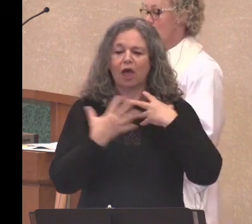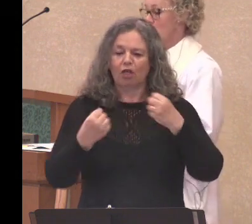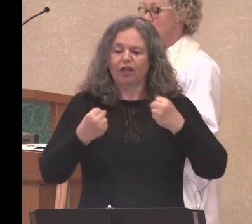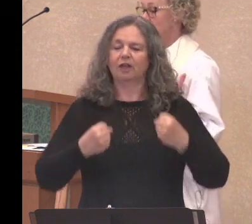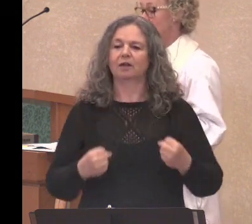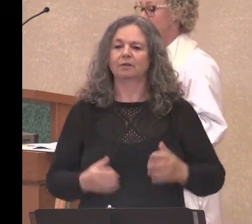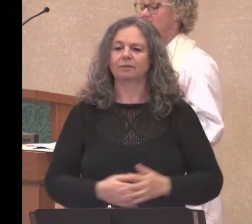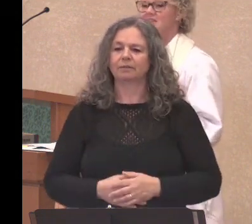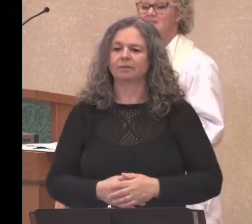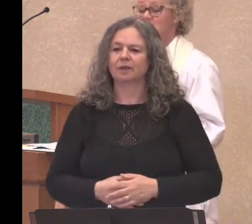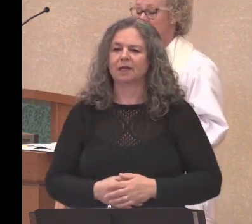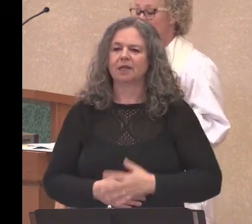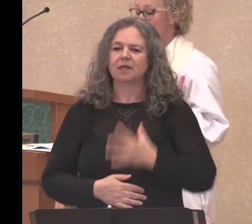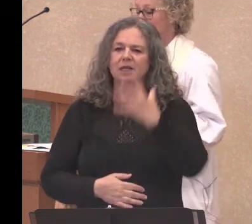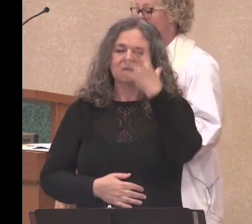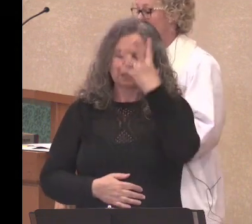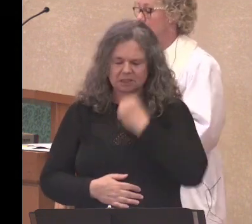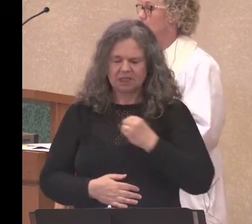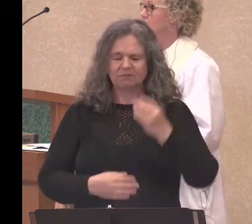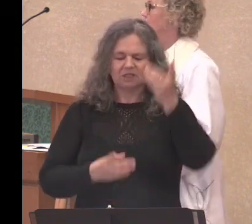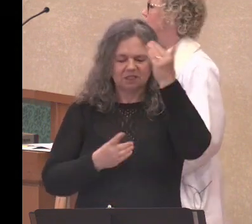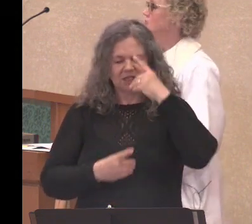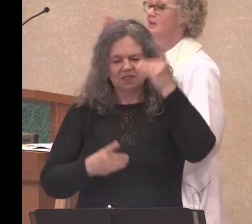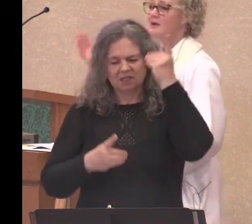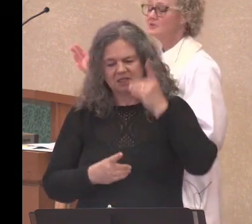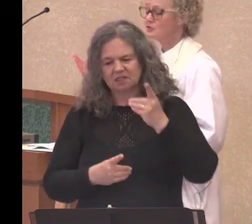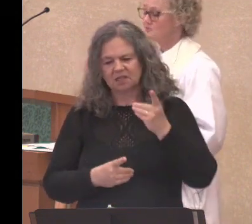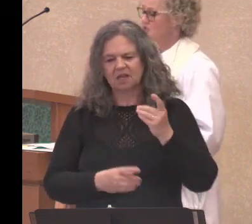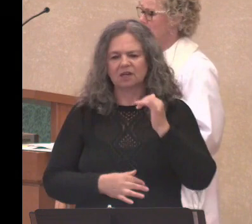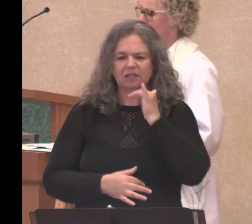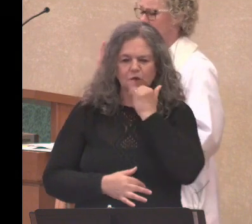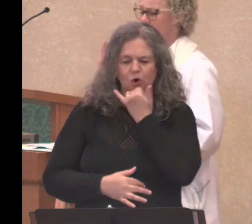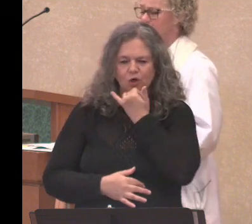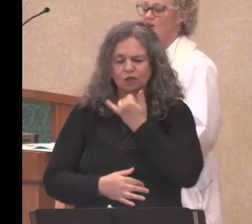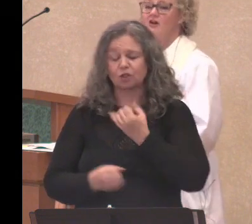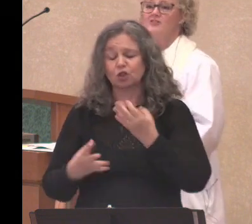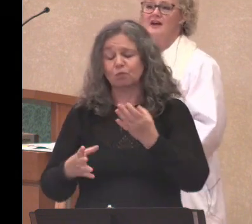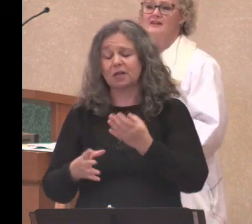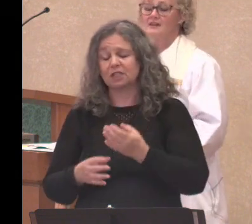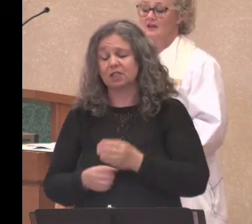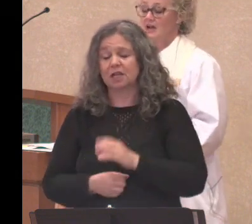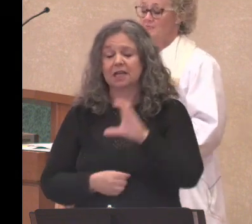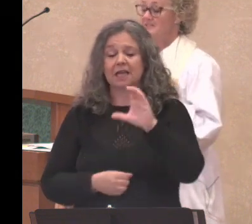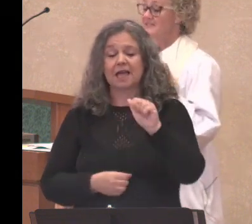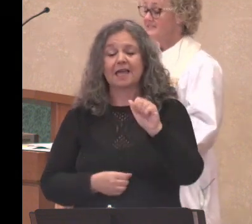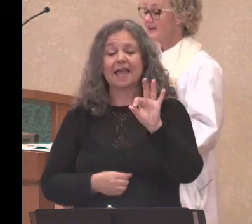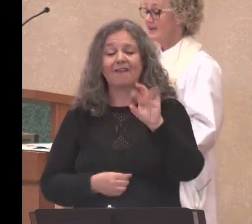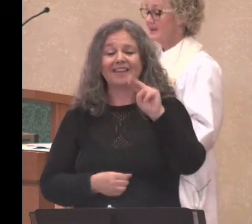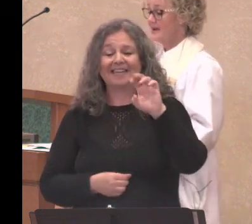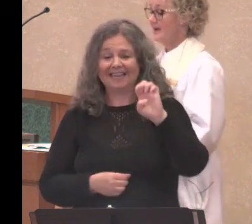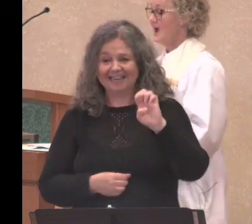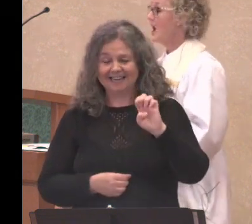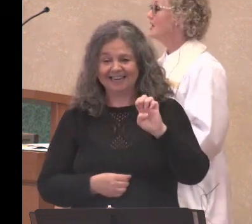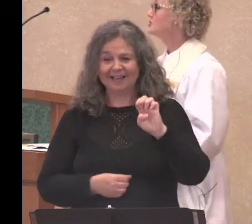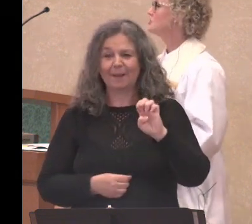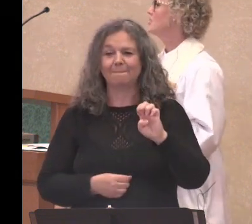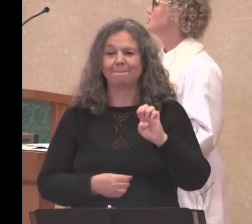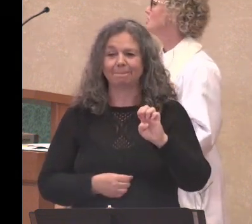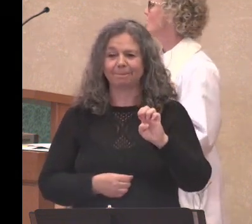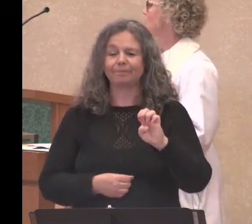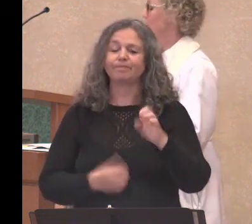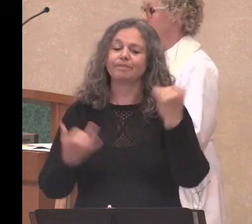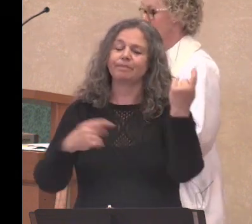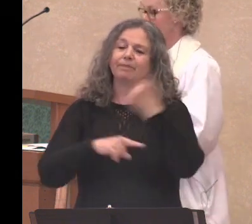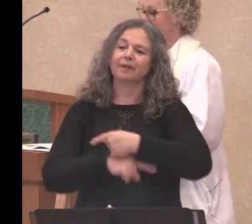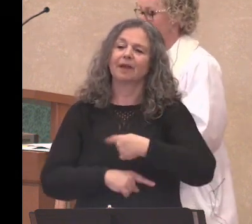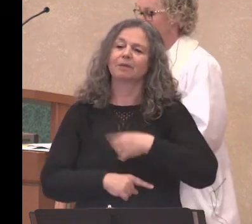there are sleep diseases and disorders, and there's too much caffeine and all that, but today, I just want to